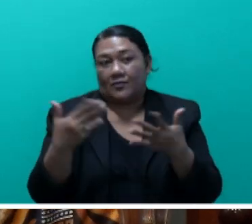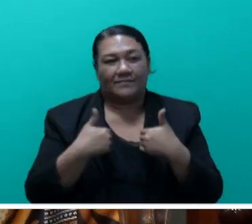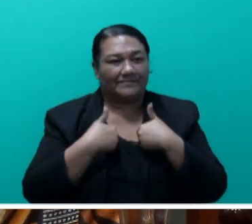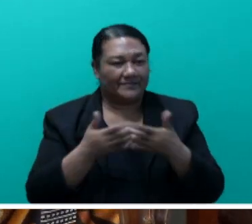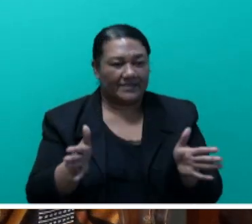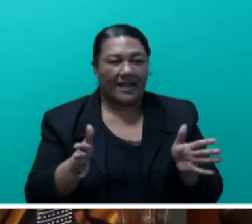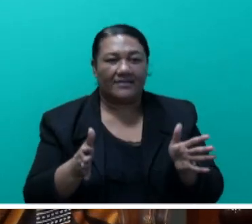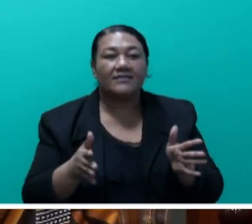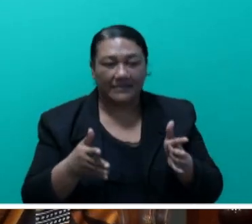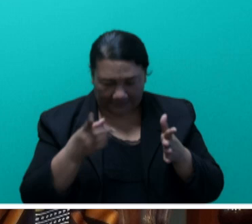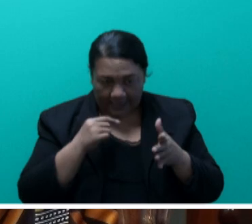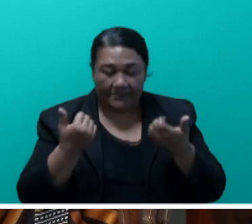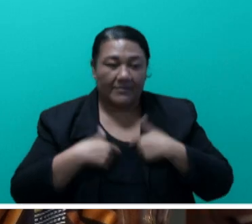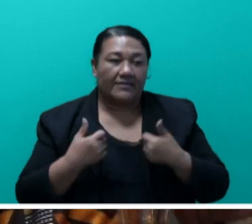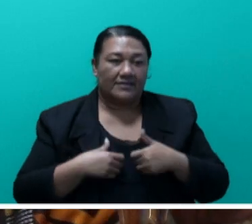Speaker.